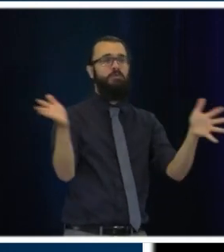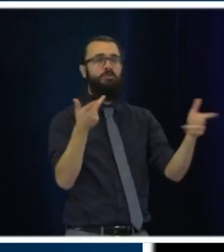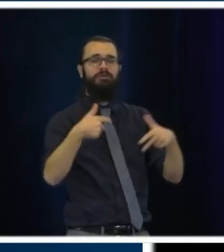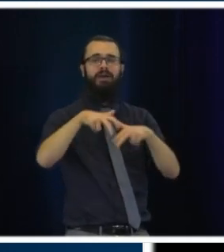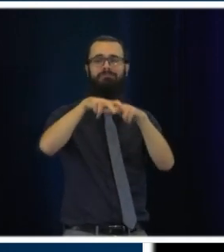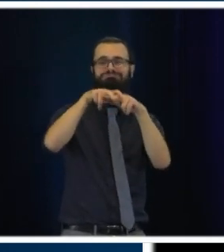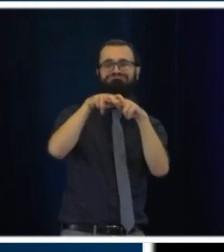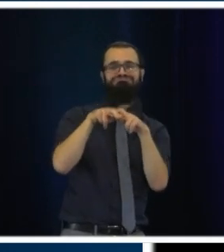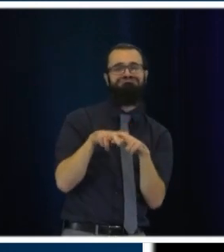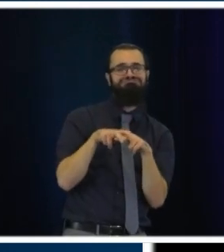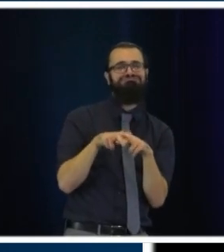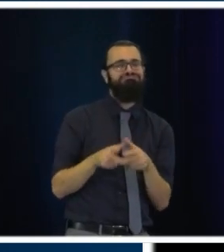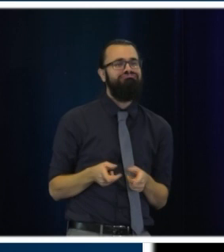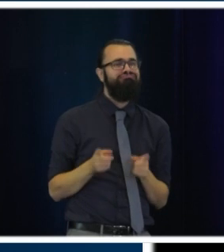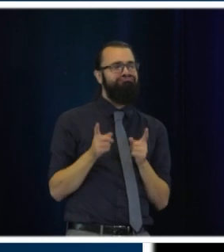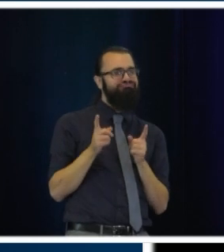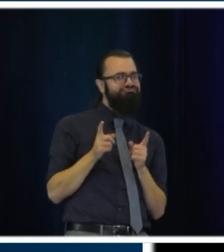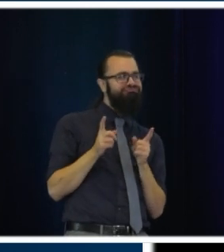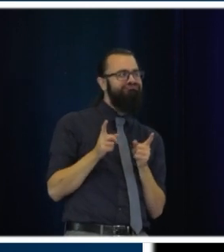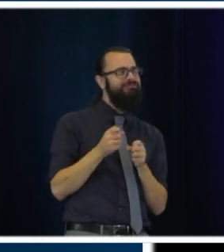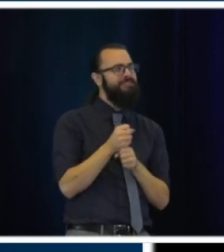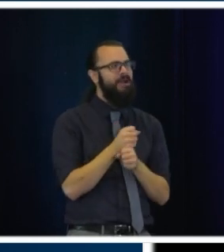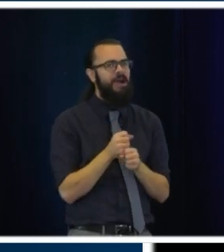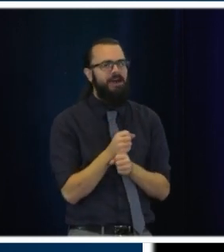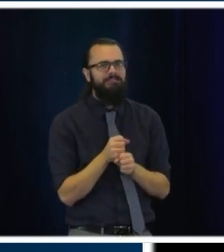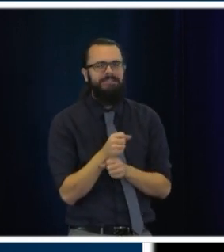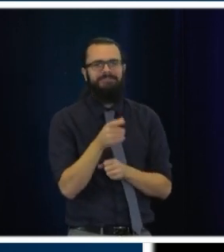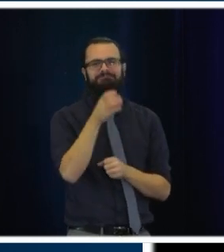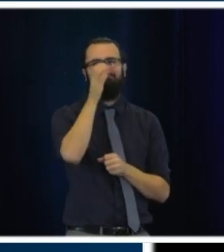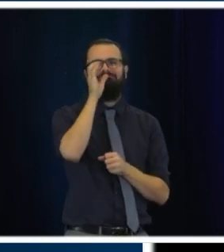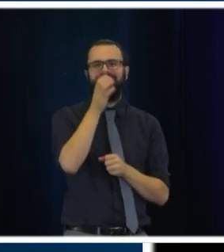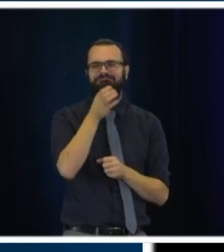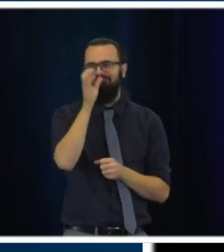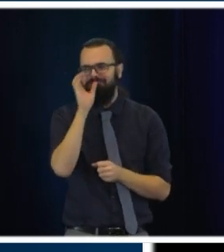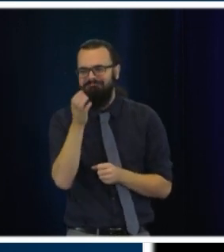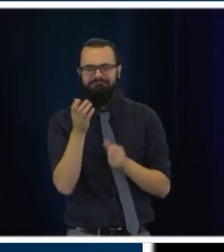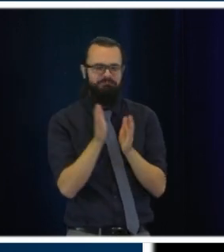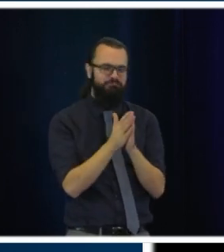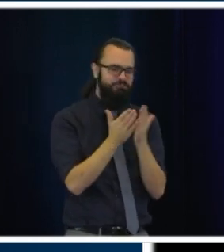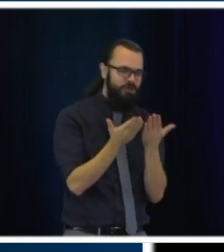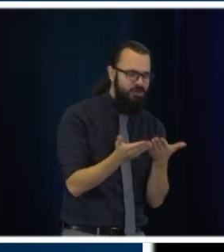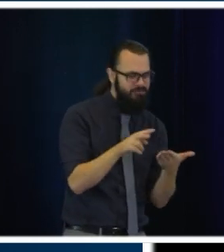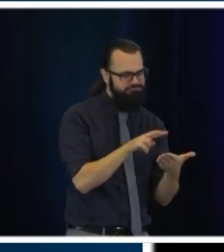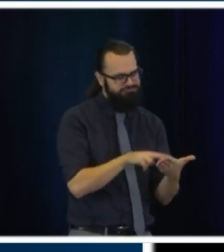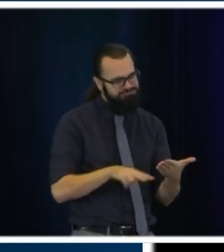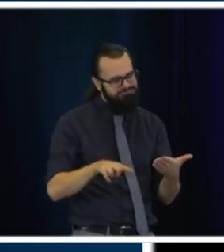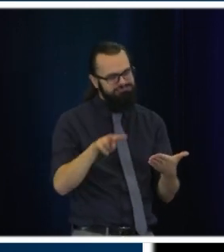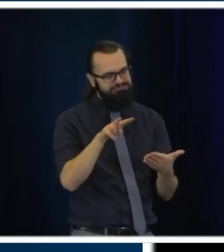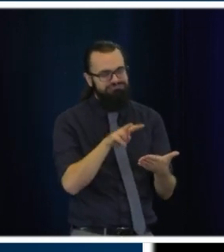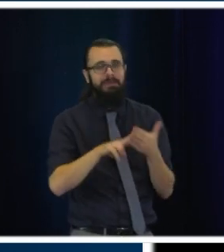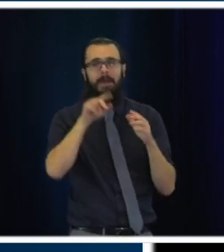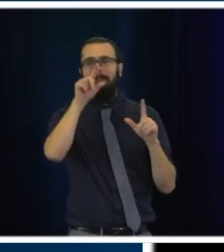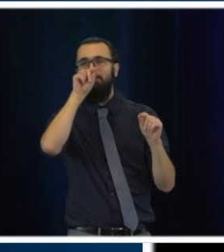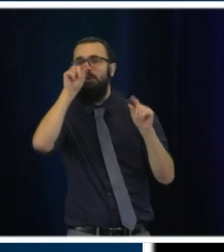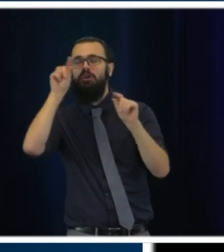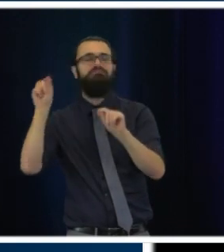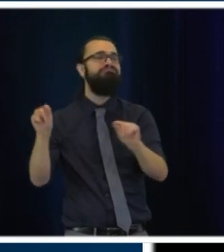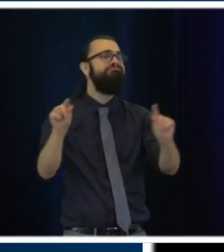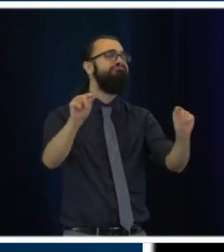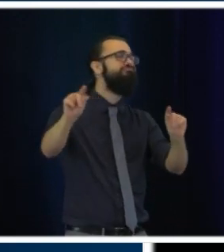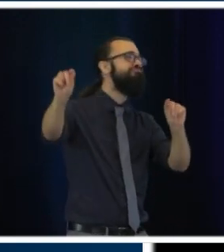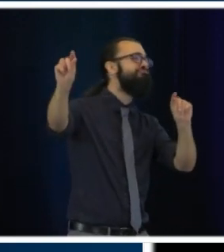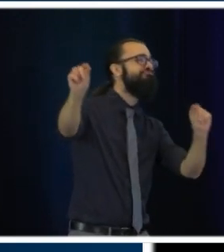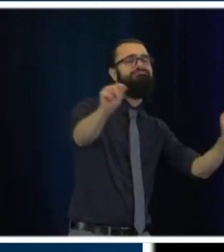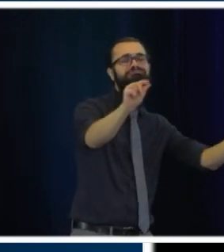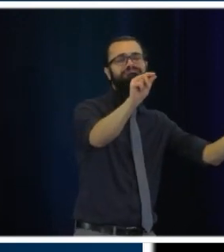cup of coffee, read a book, and enjoy the beautiful day and the birds chirping. But that tree on